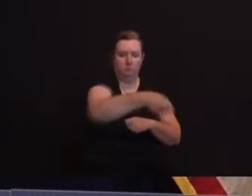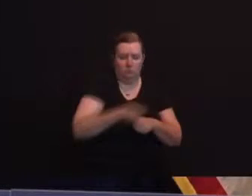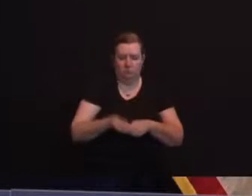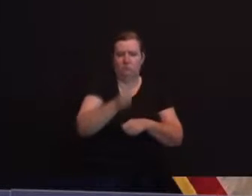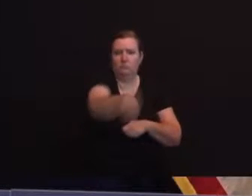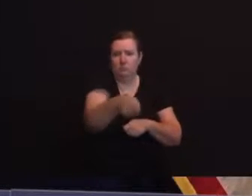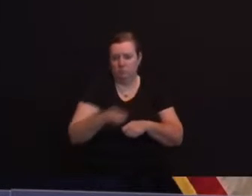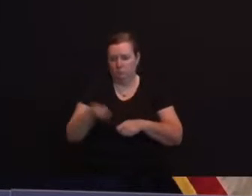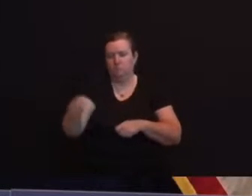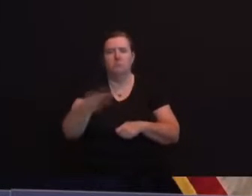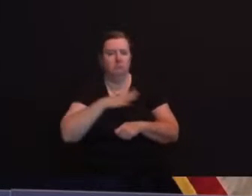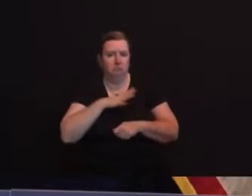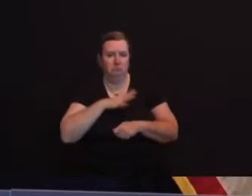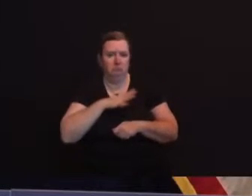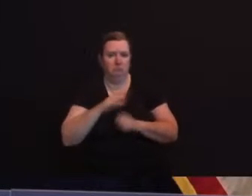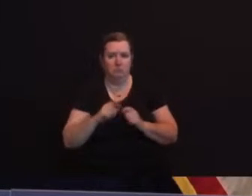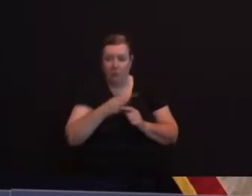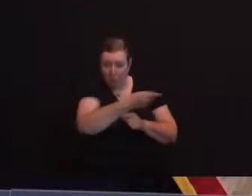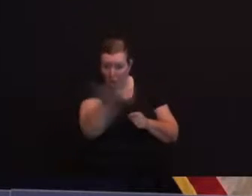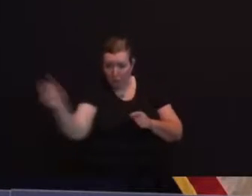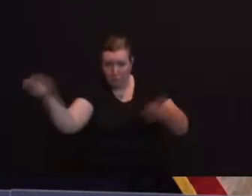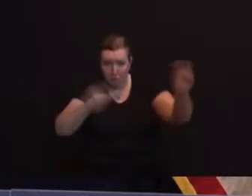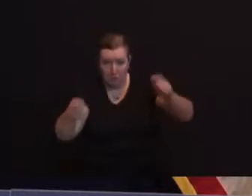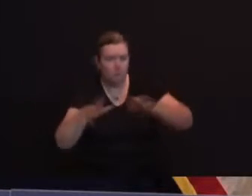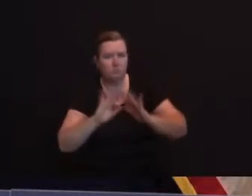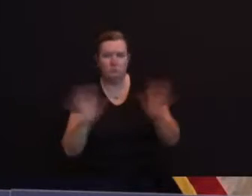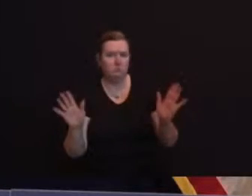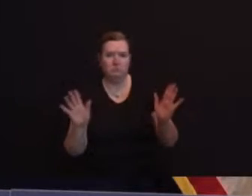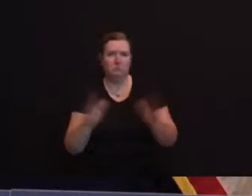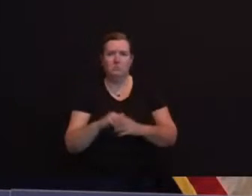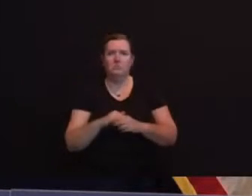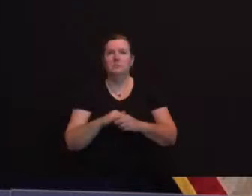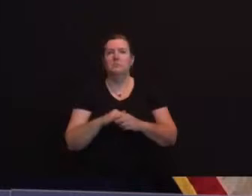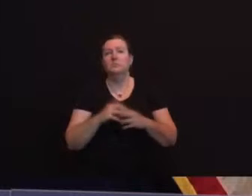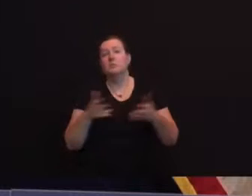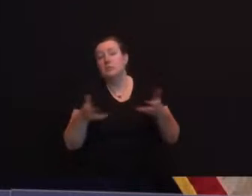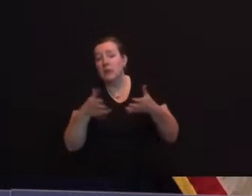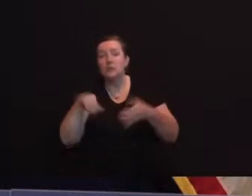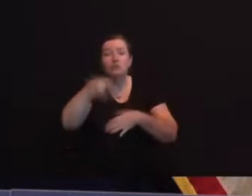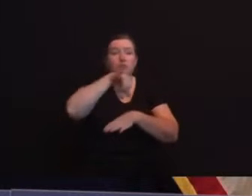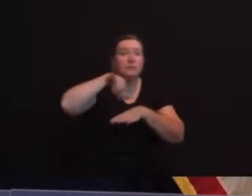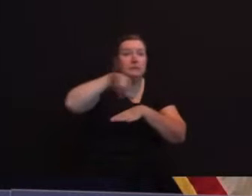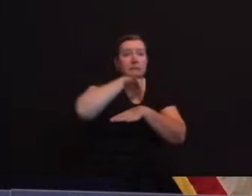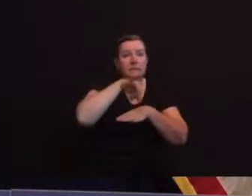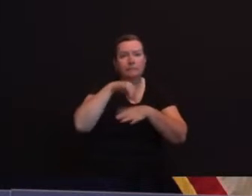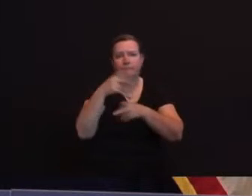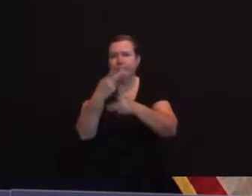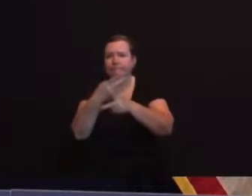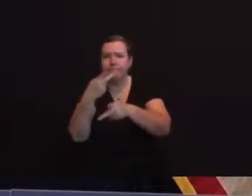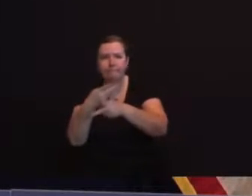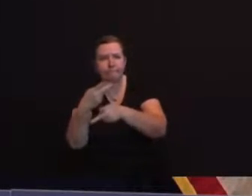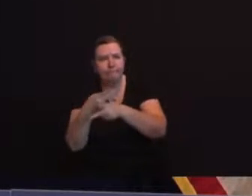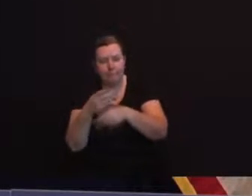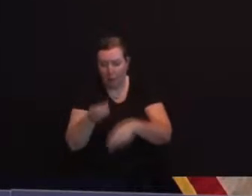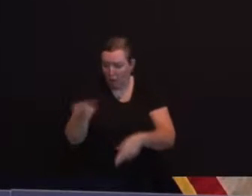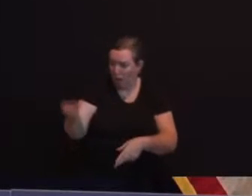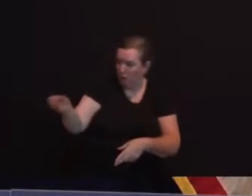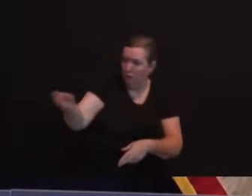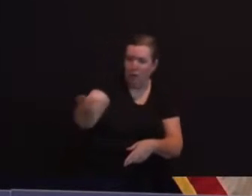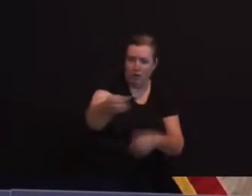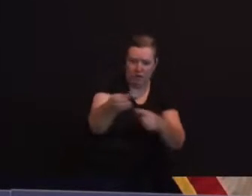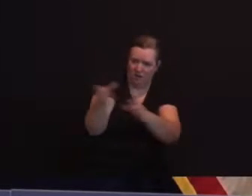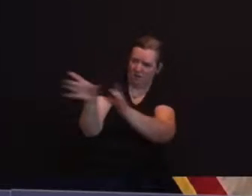or food containers, plates, utensils, and condiments. Encourage guests to